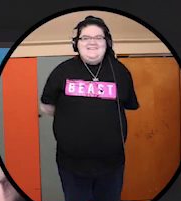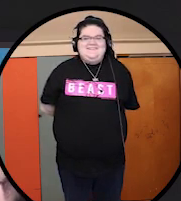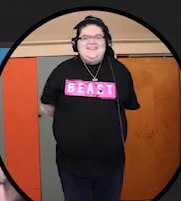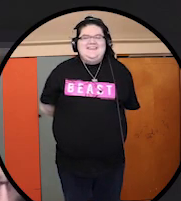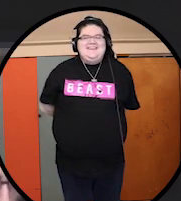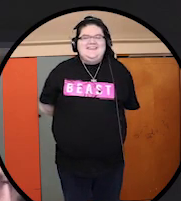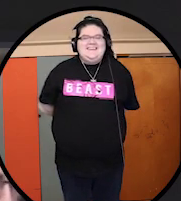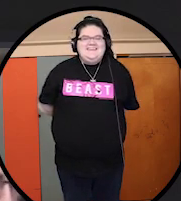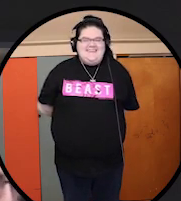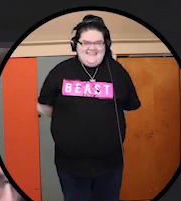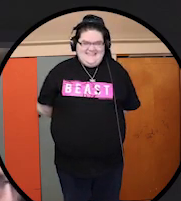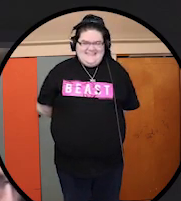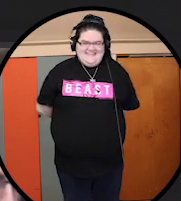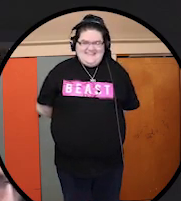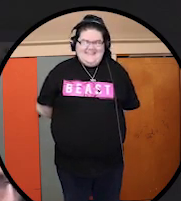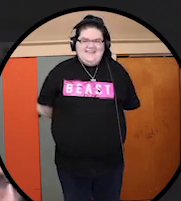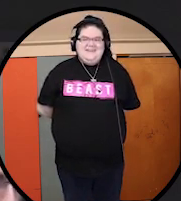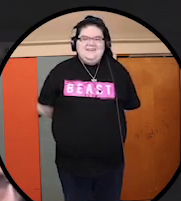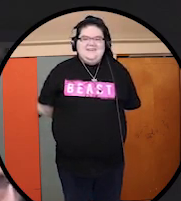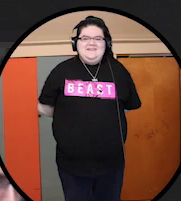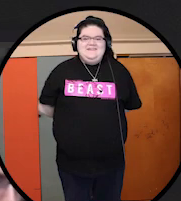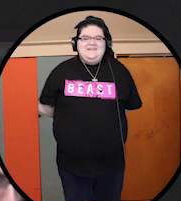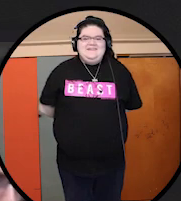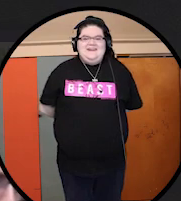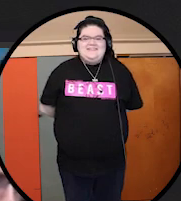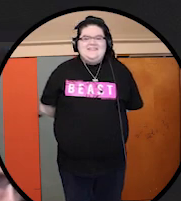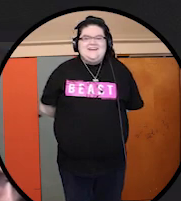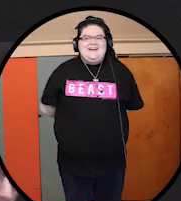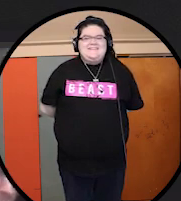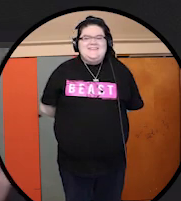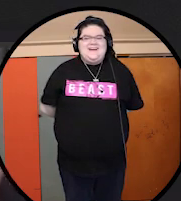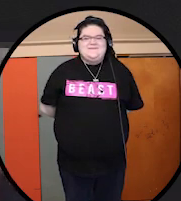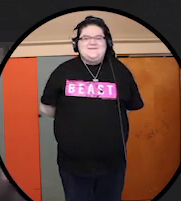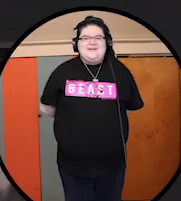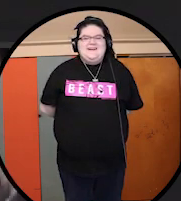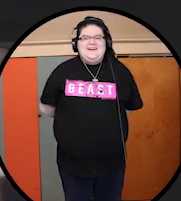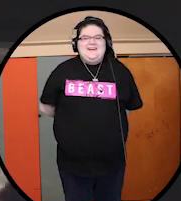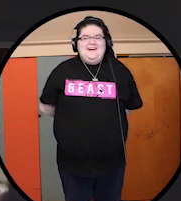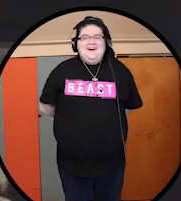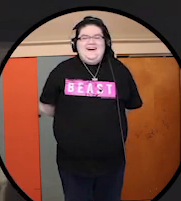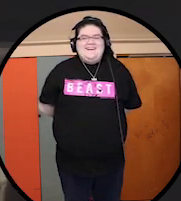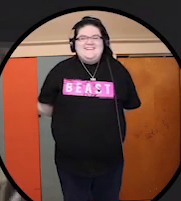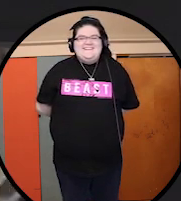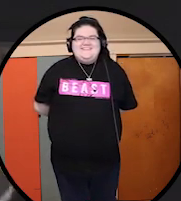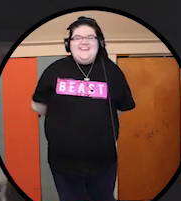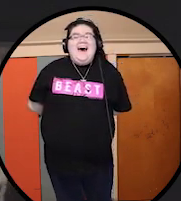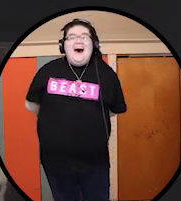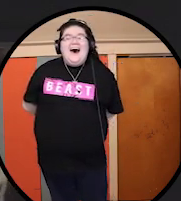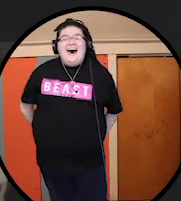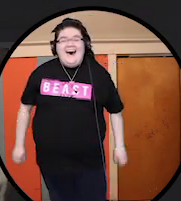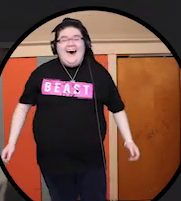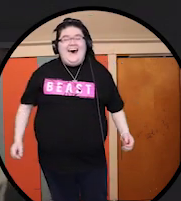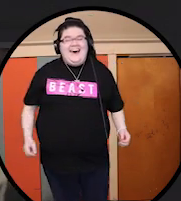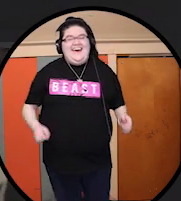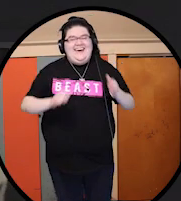is it? I don't know, this could have been a... This could have been I remember this spot. Oh my god! Oh